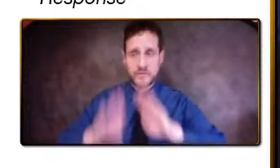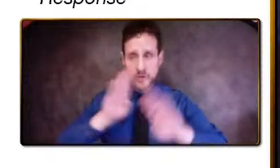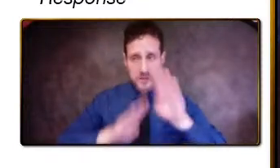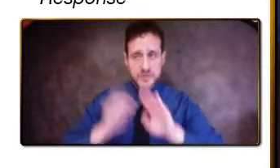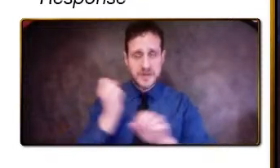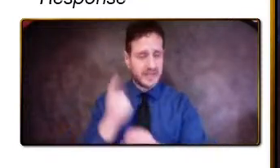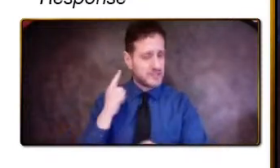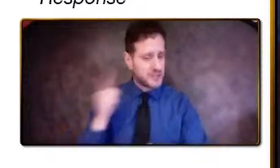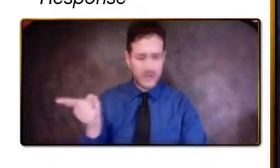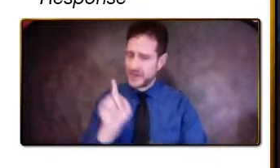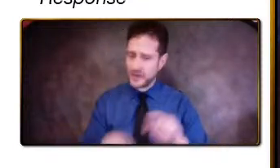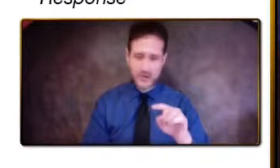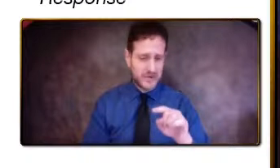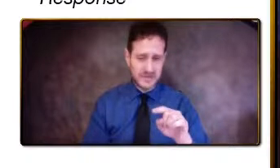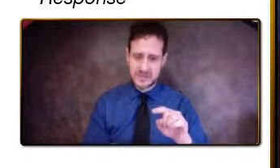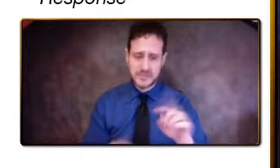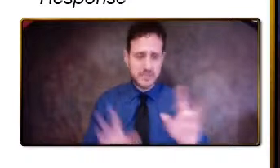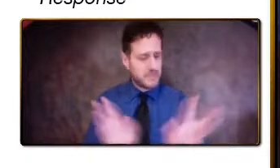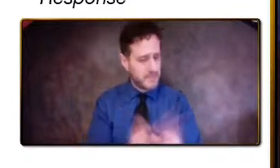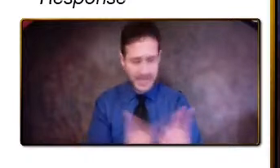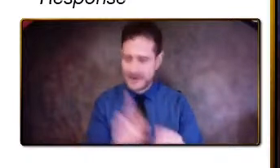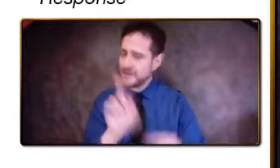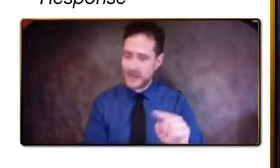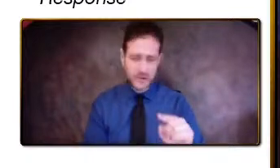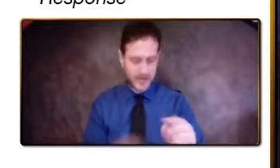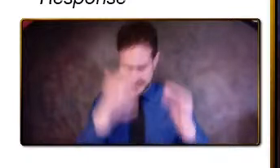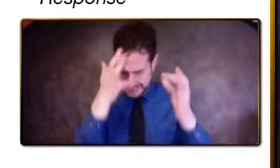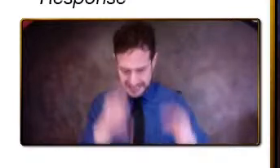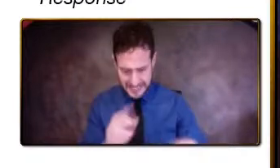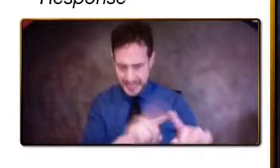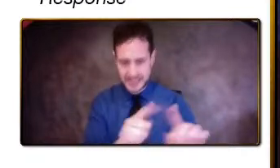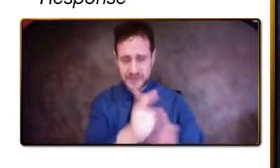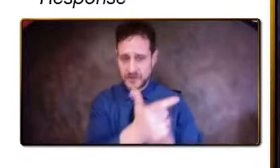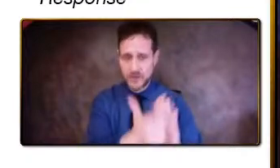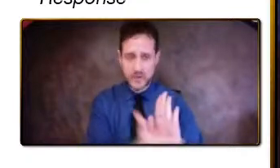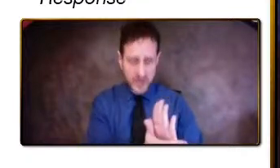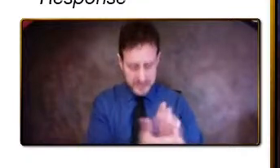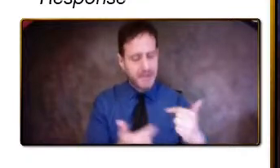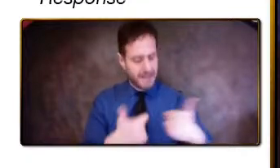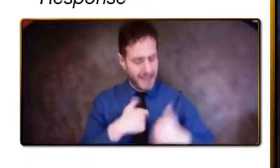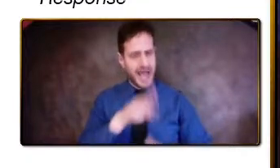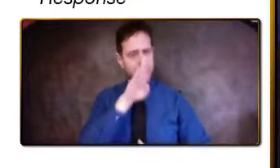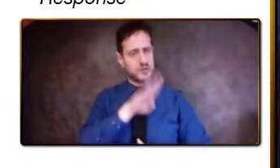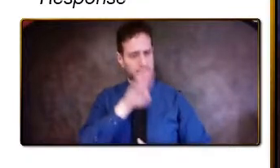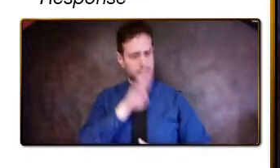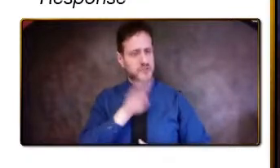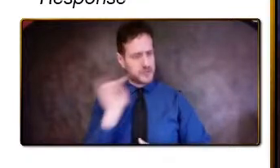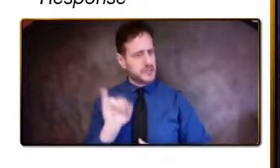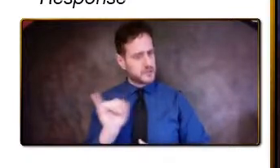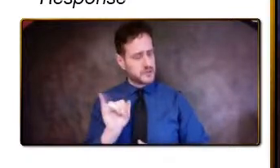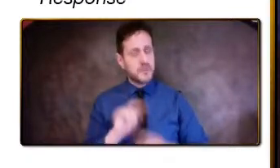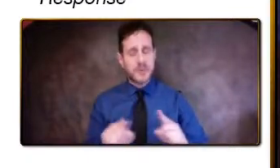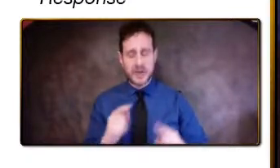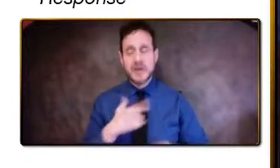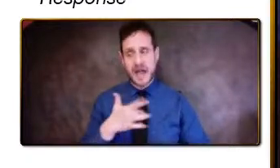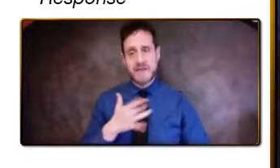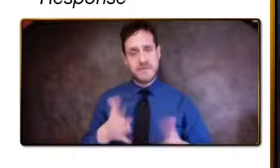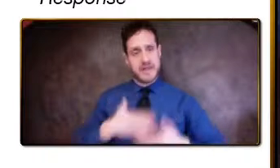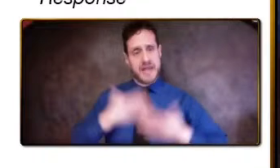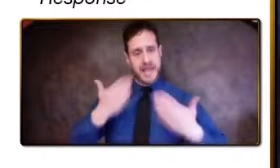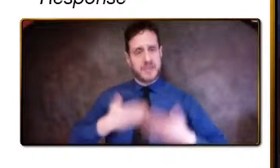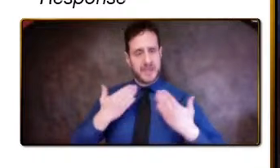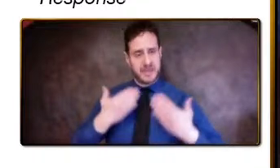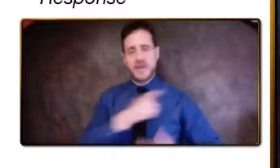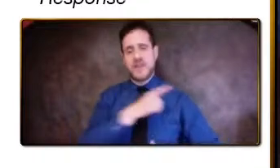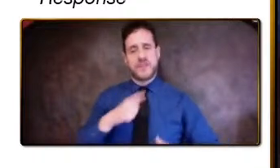couldn't legislate. They didn't meet. I was frustrated too by that, but I'm glad that they're meeting now. I'm glad that there's a